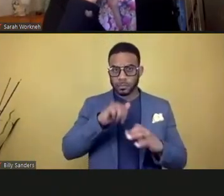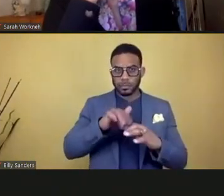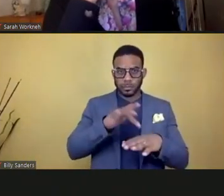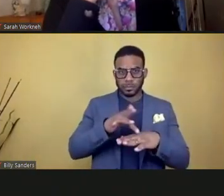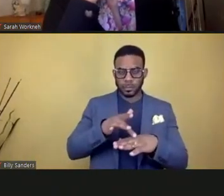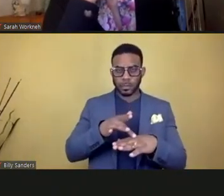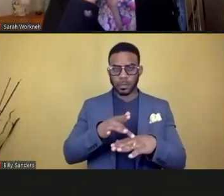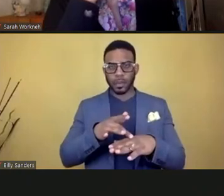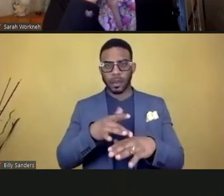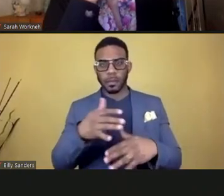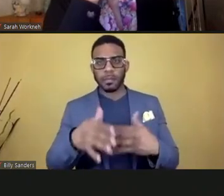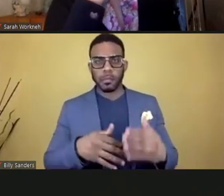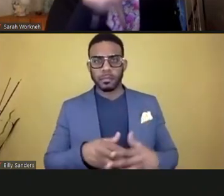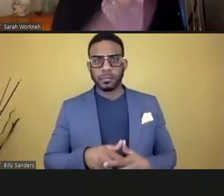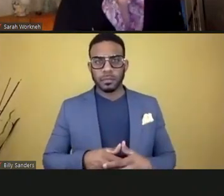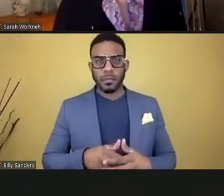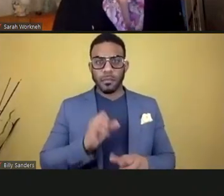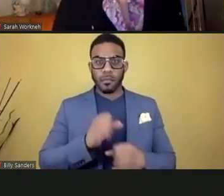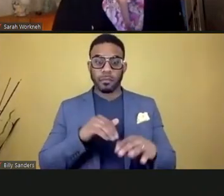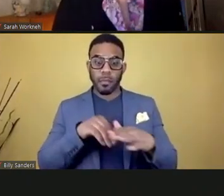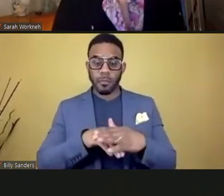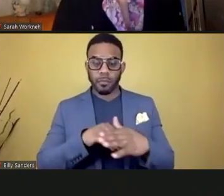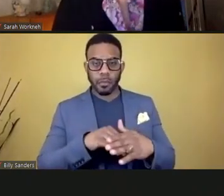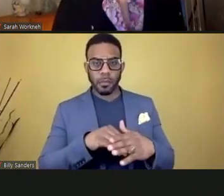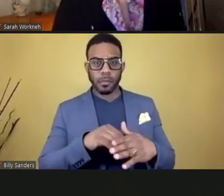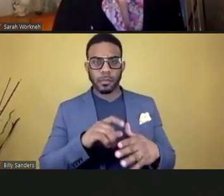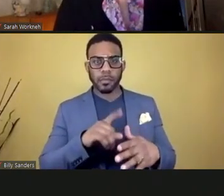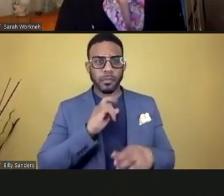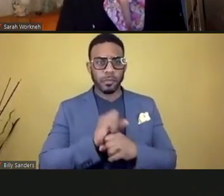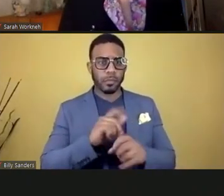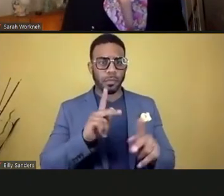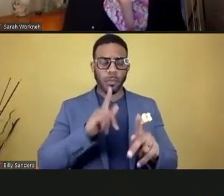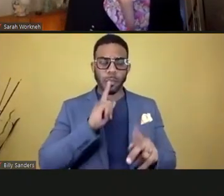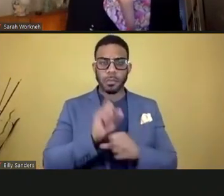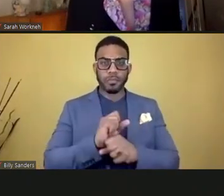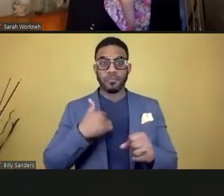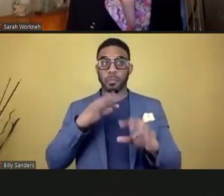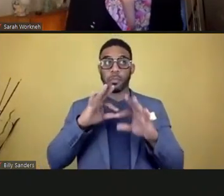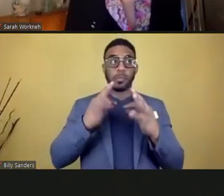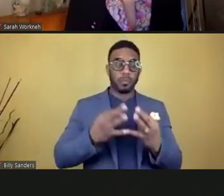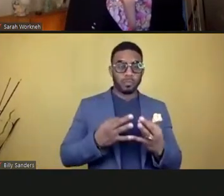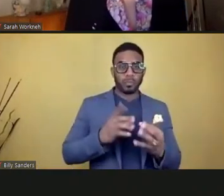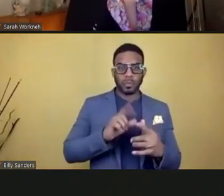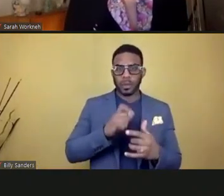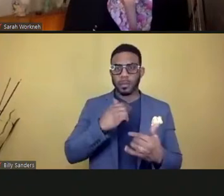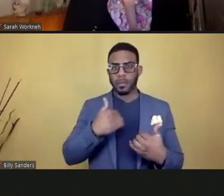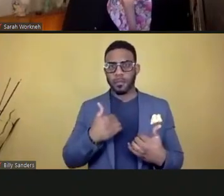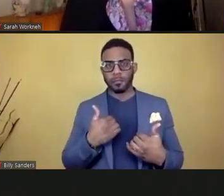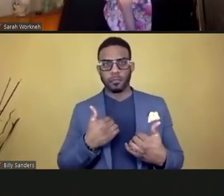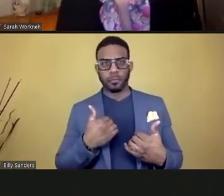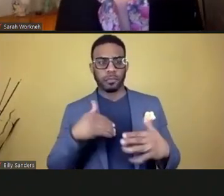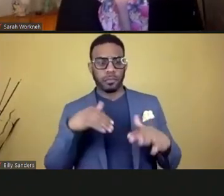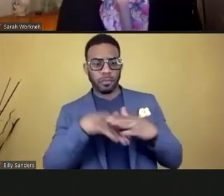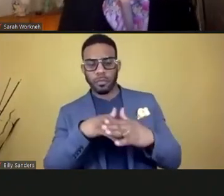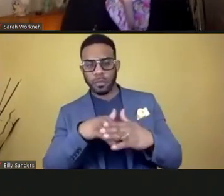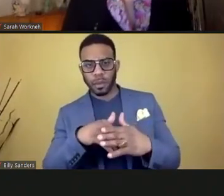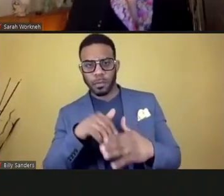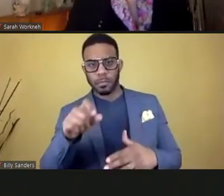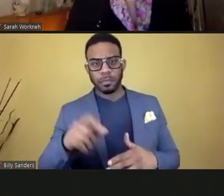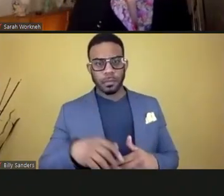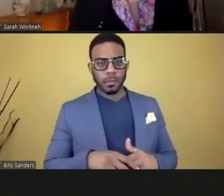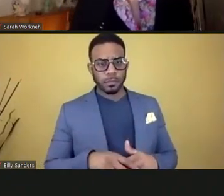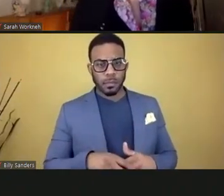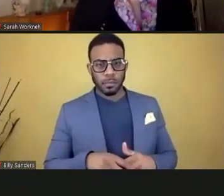space. Making it accessible and realistic to folks who have family or who have like accessibility needs,